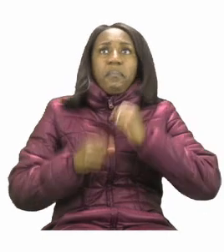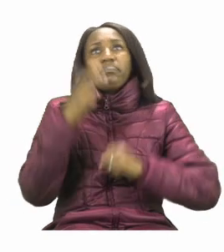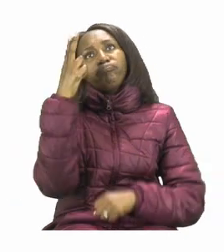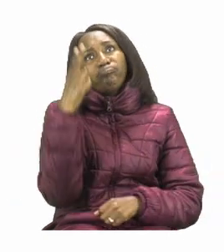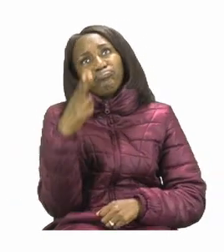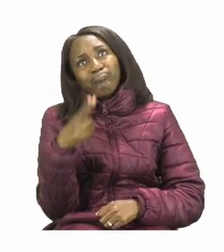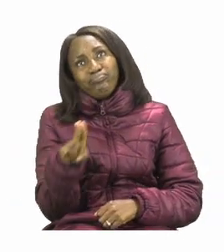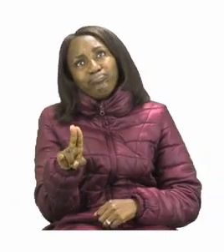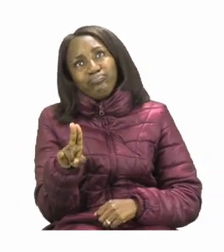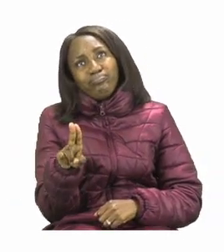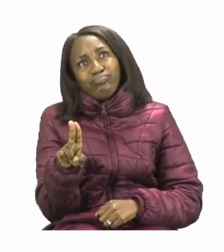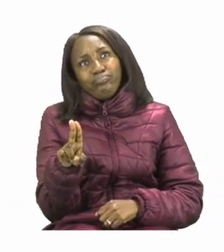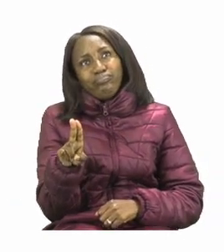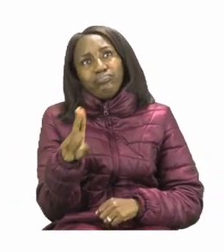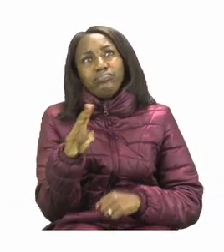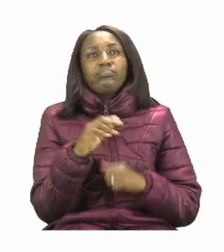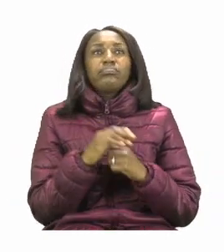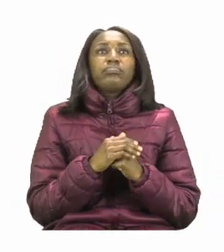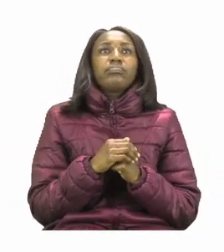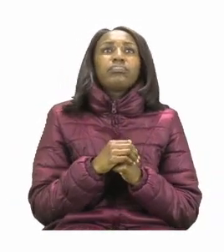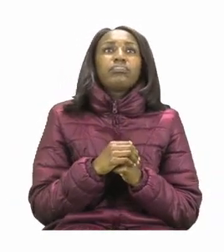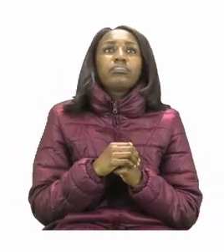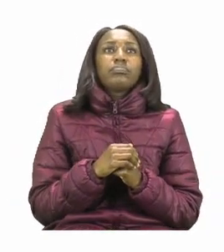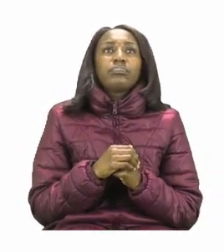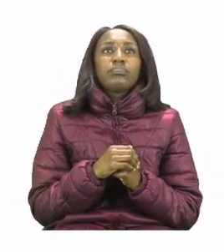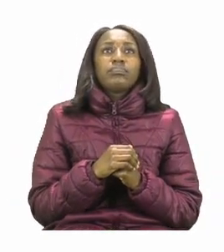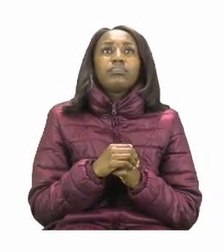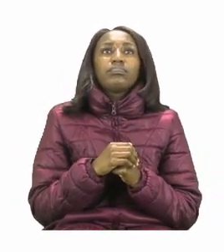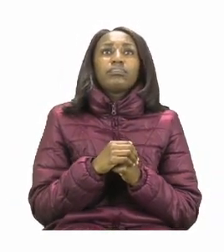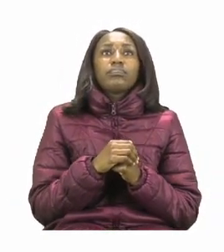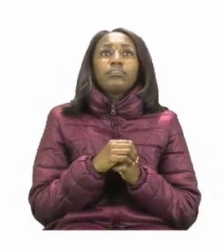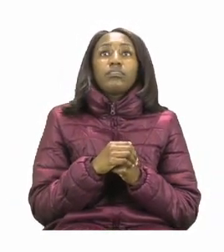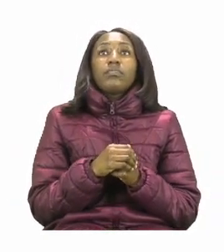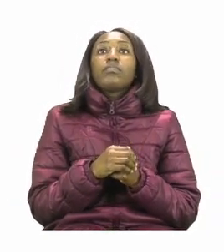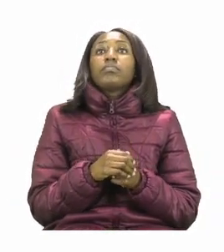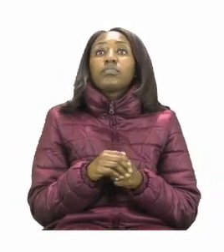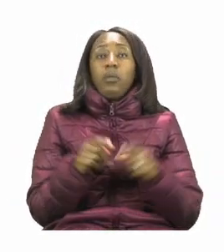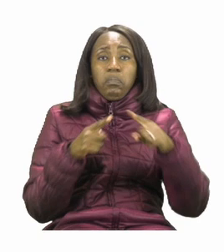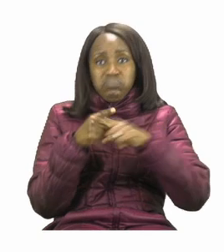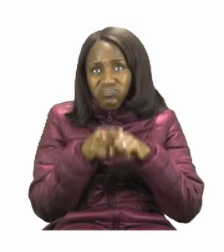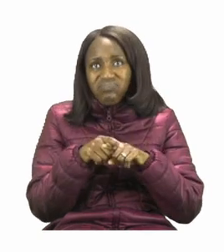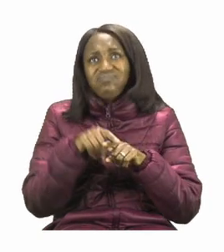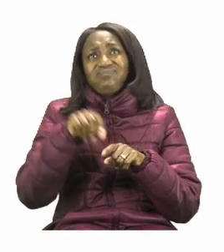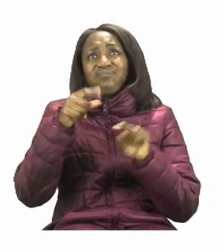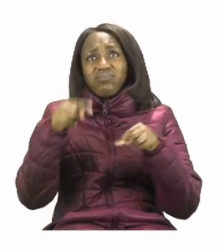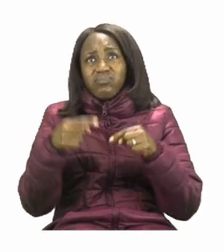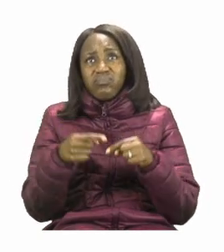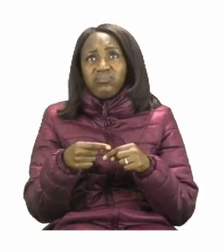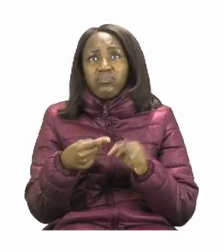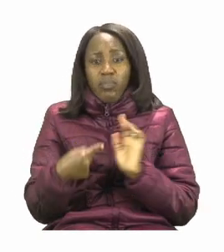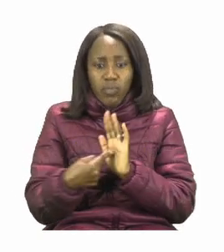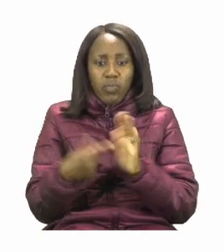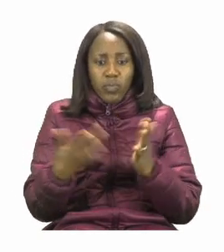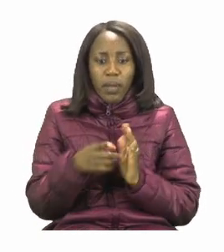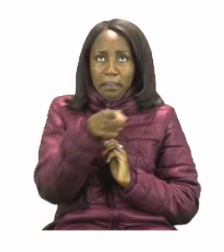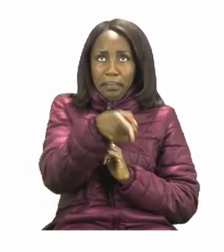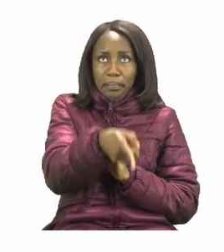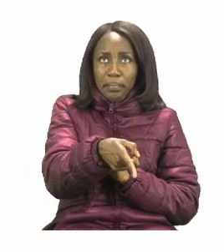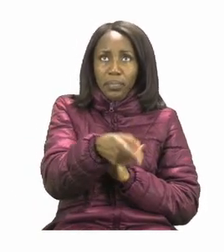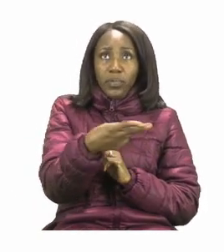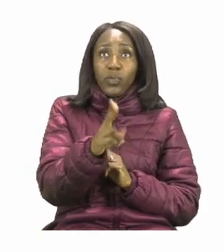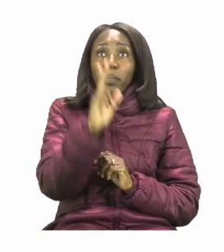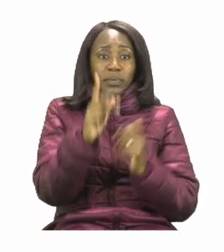hands. Always point sharp objects to the floor and